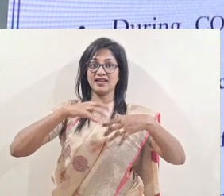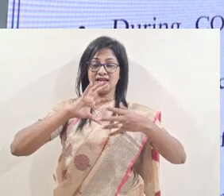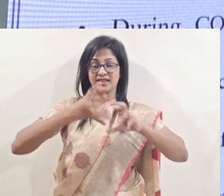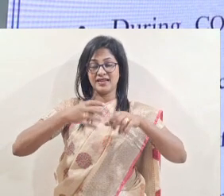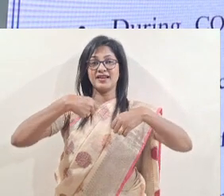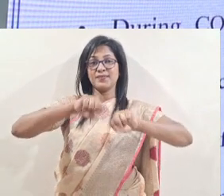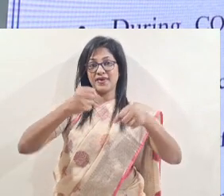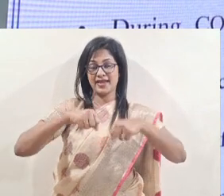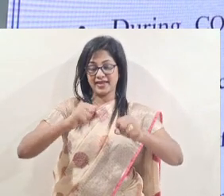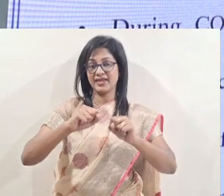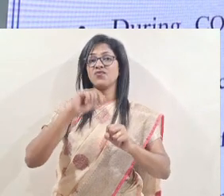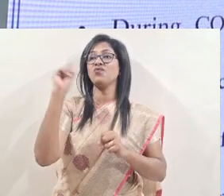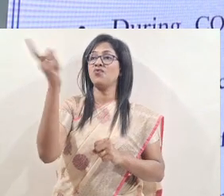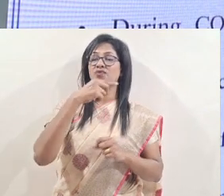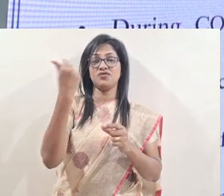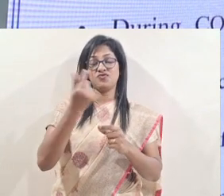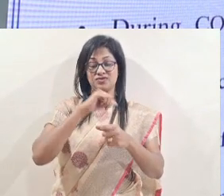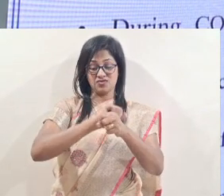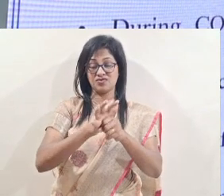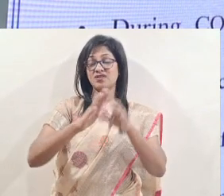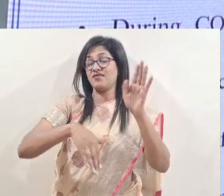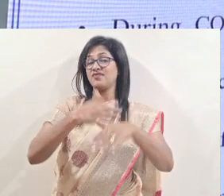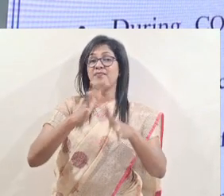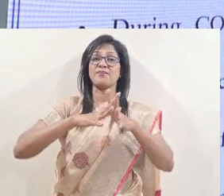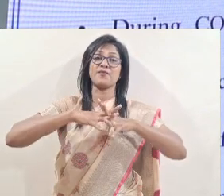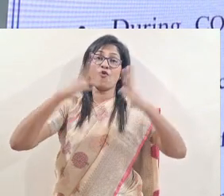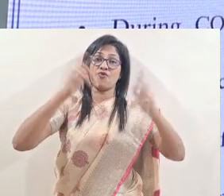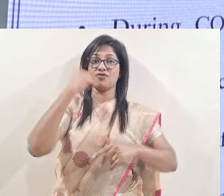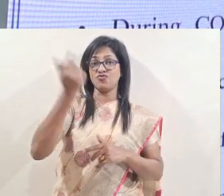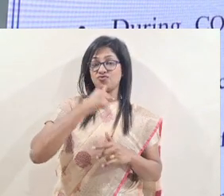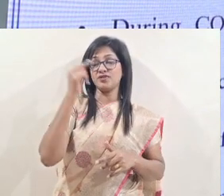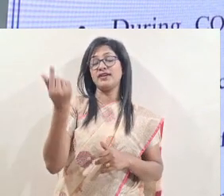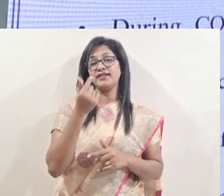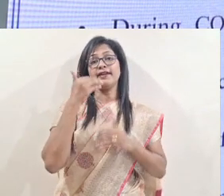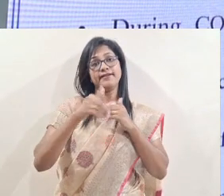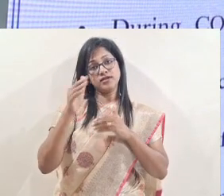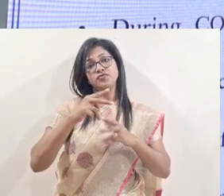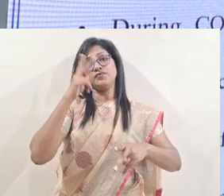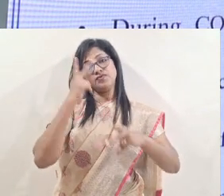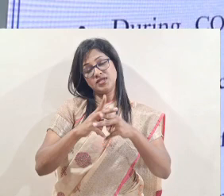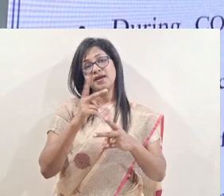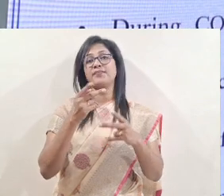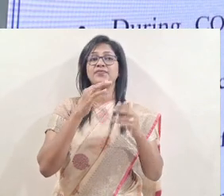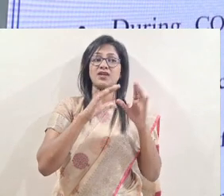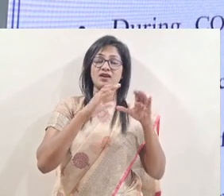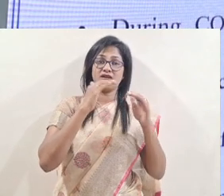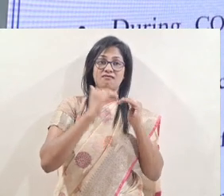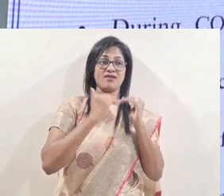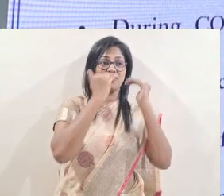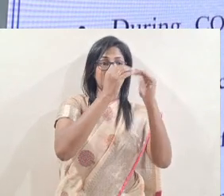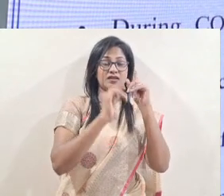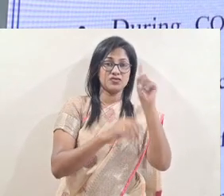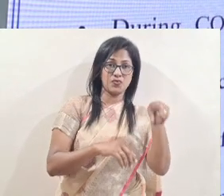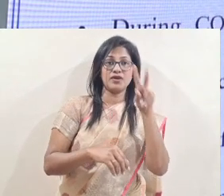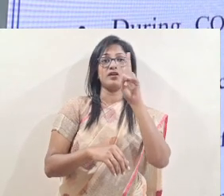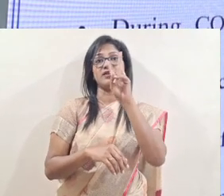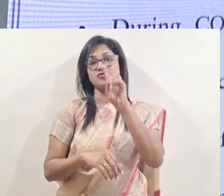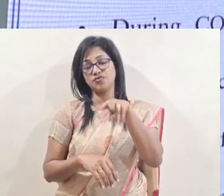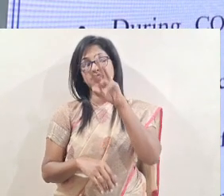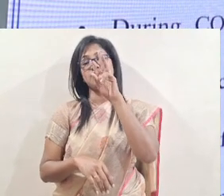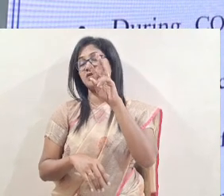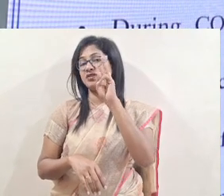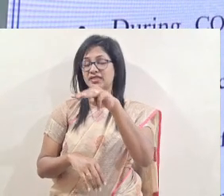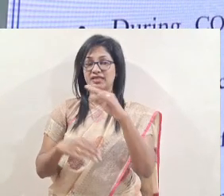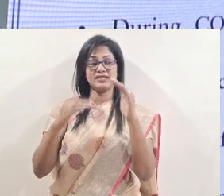gained popularity during COVID-19 and continued as a preferred commute option, both in class 1 and class 3 cities. So if we want to